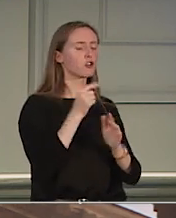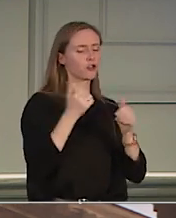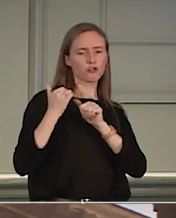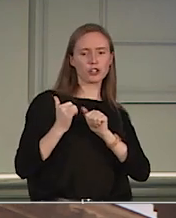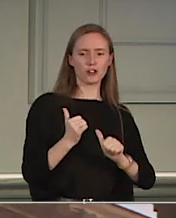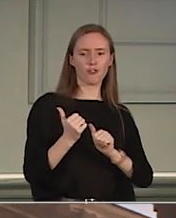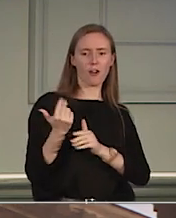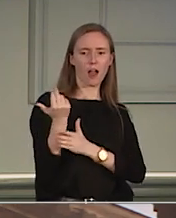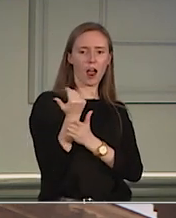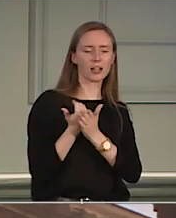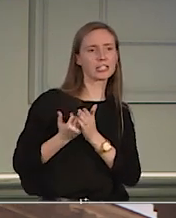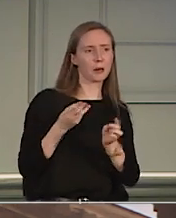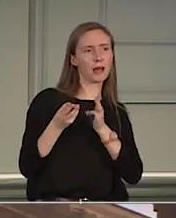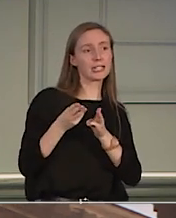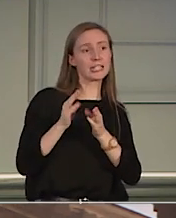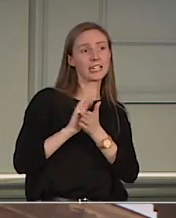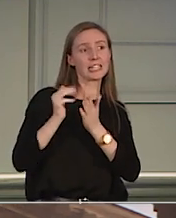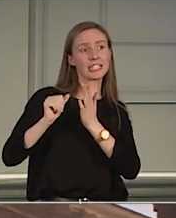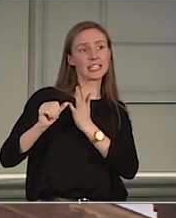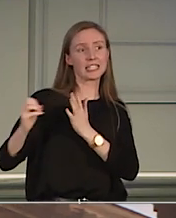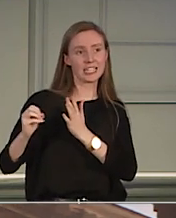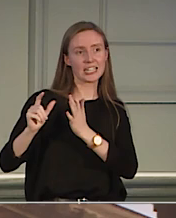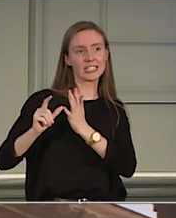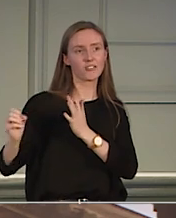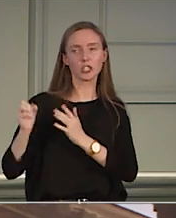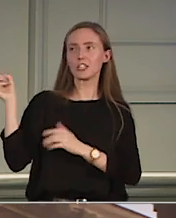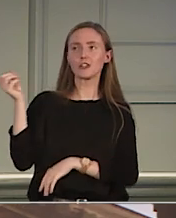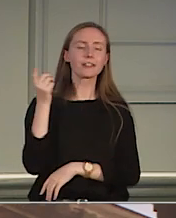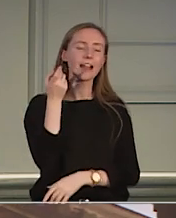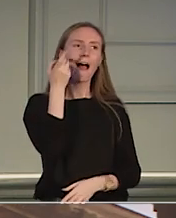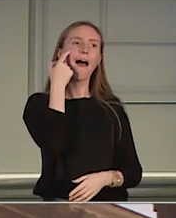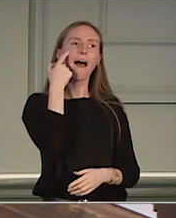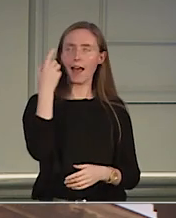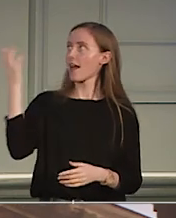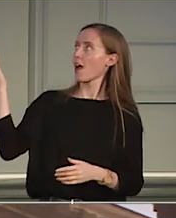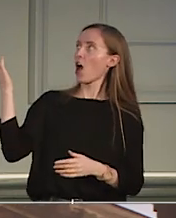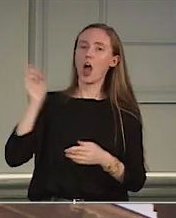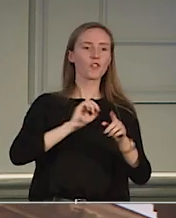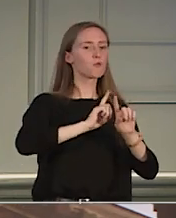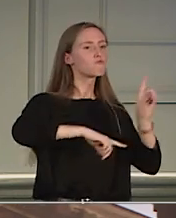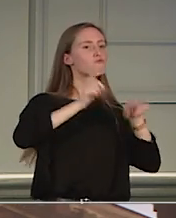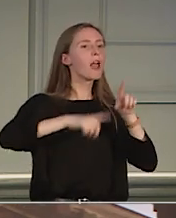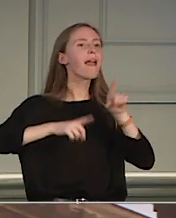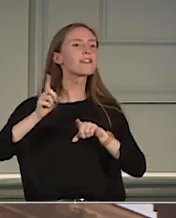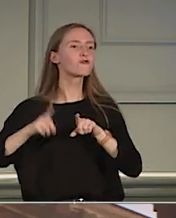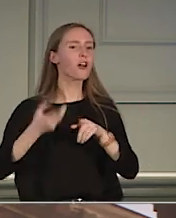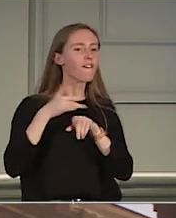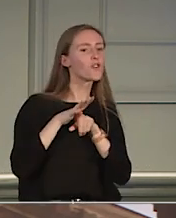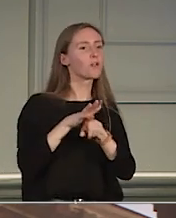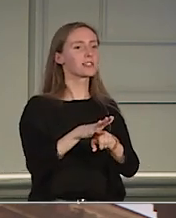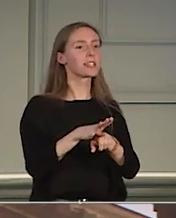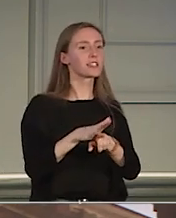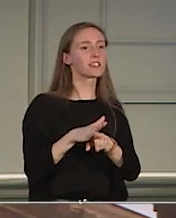practice during the 1960s and 70s. So this just gives you a taste of all of the, like, the range of influences that informed my Capstone